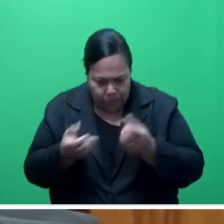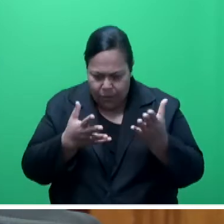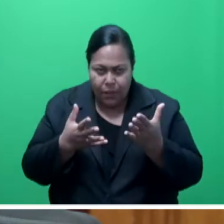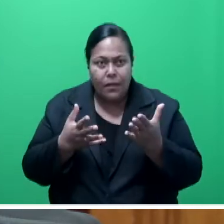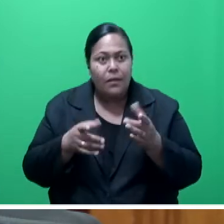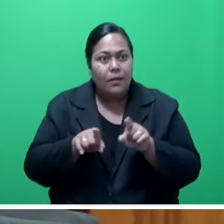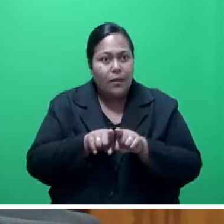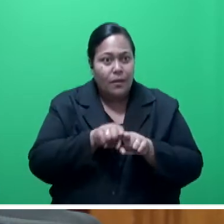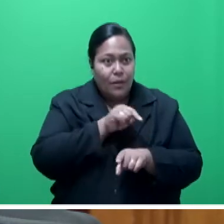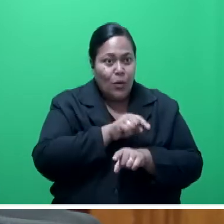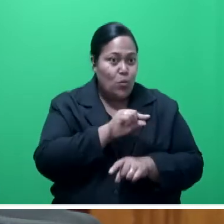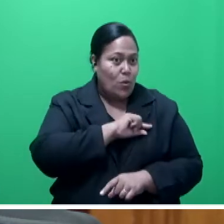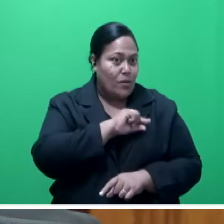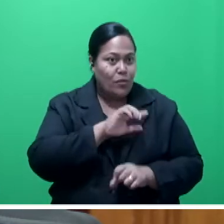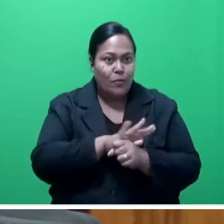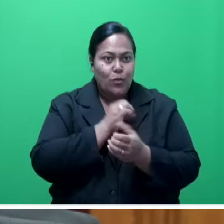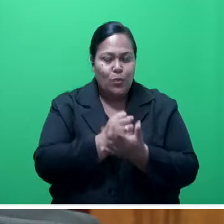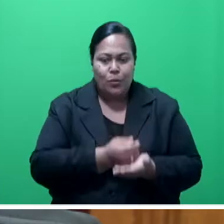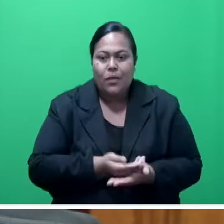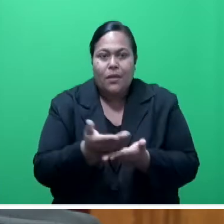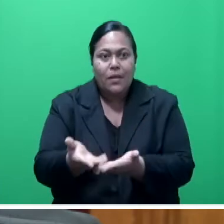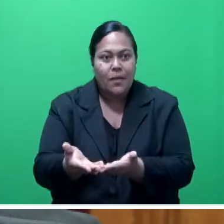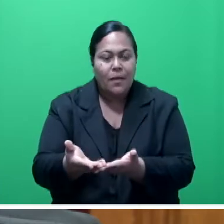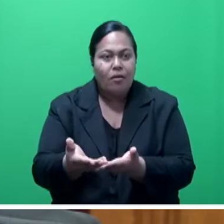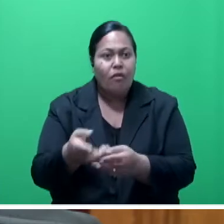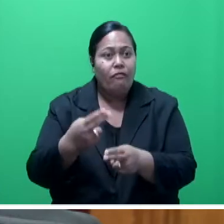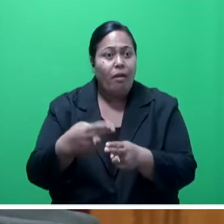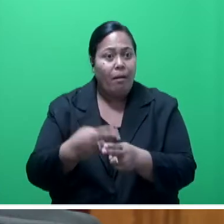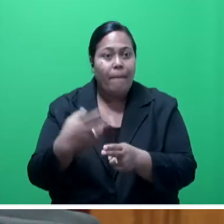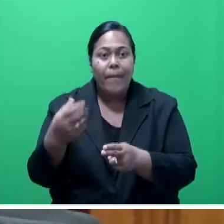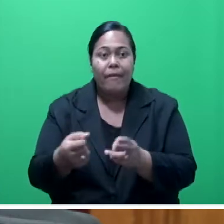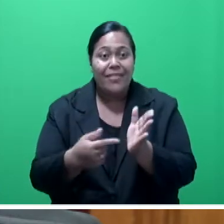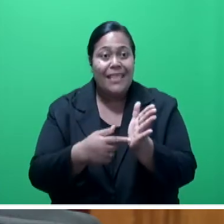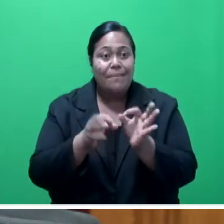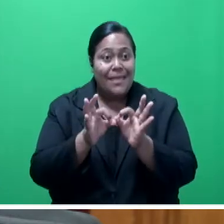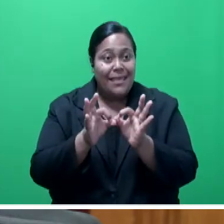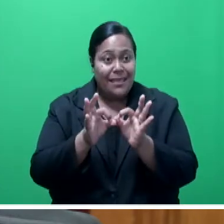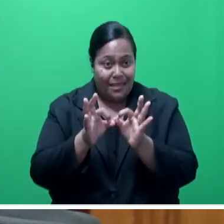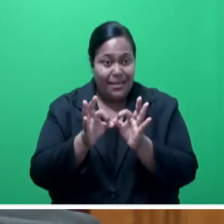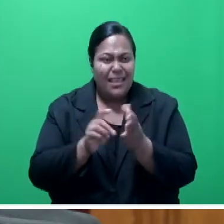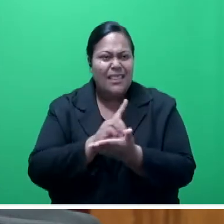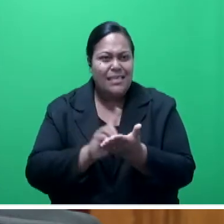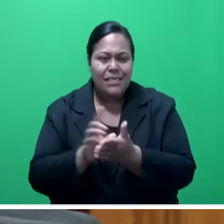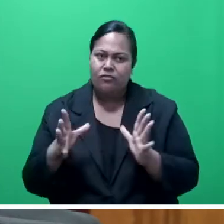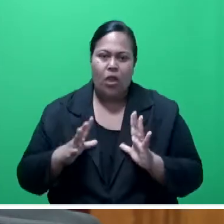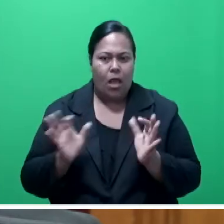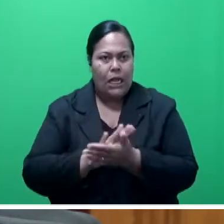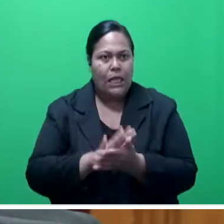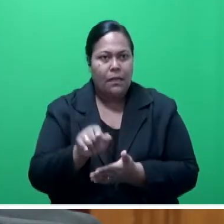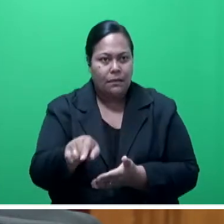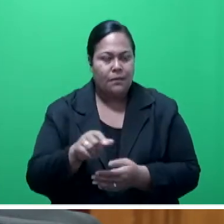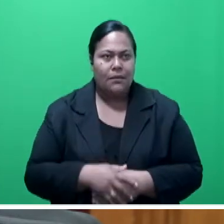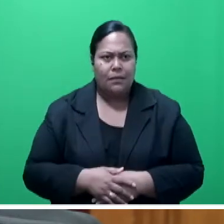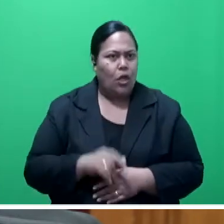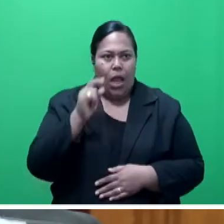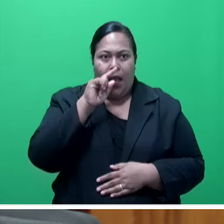pass it to those farms which are TB and brucellosis free. It's no use passing the genetic material or a live